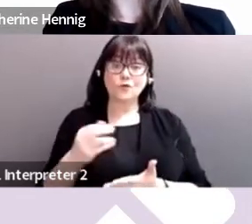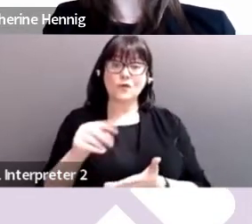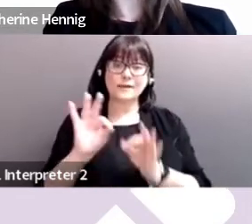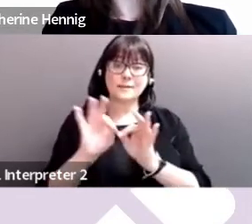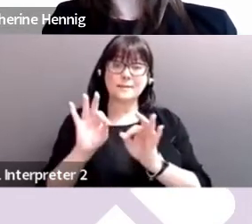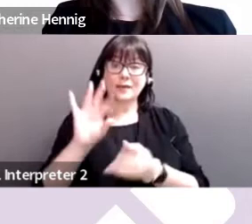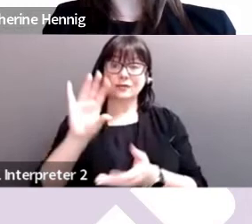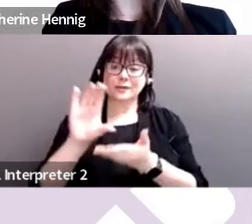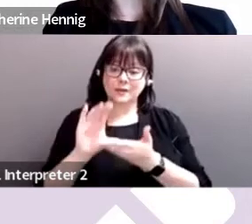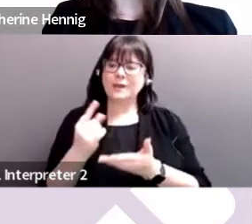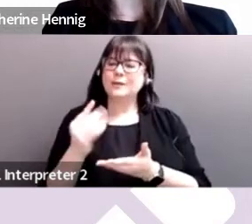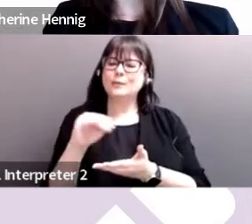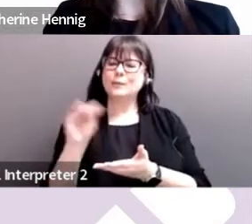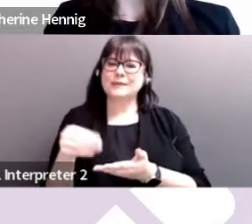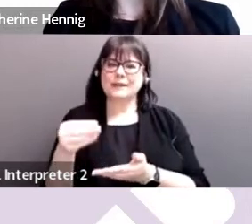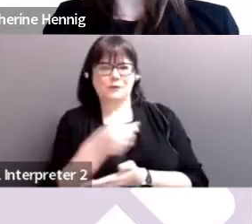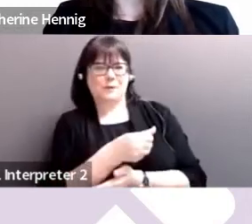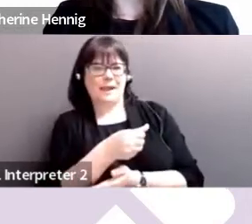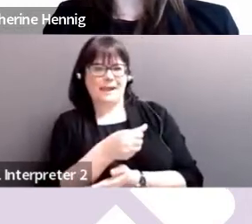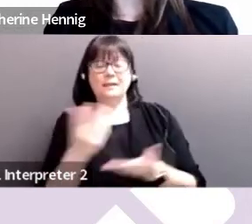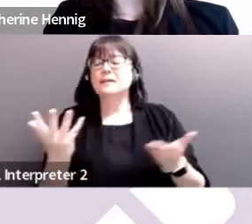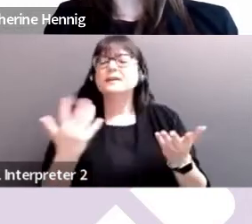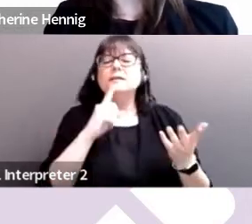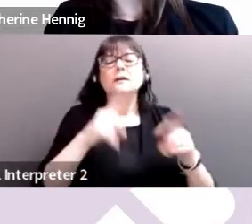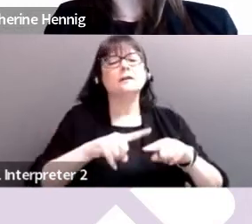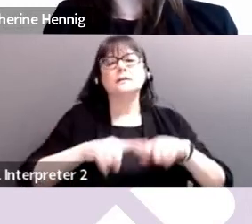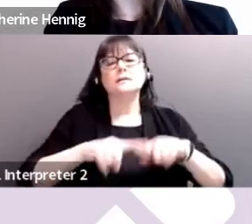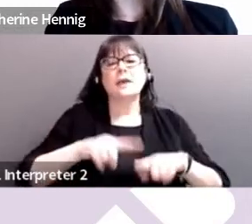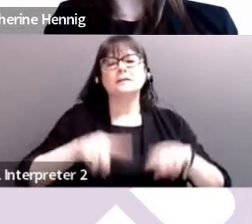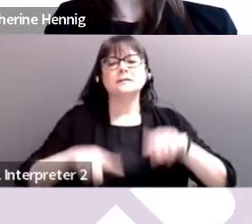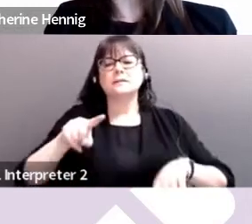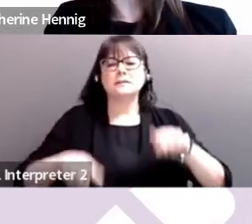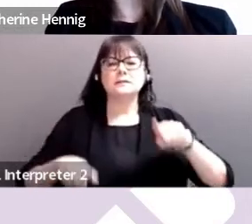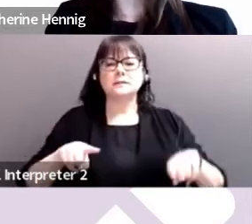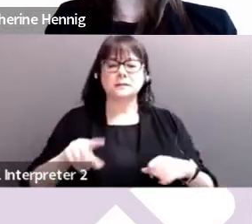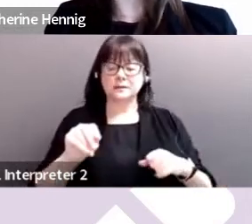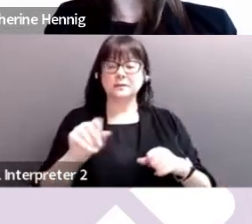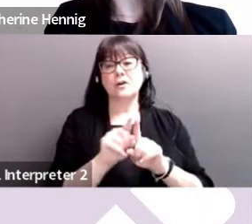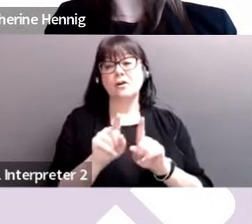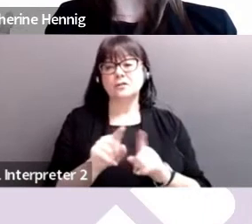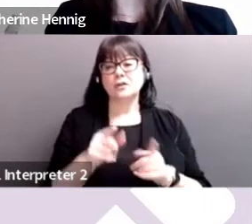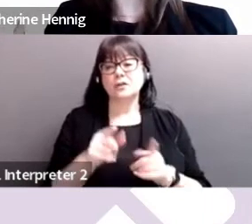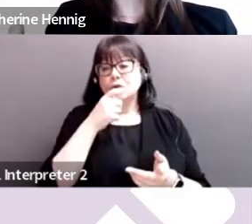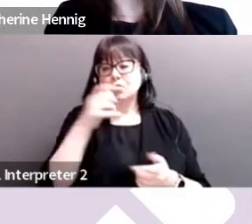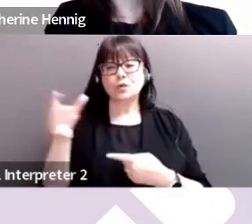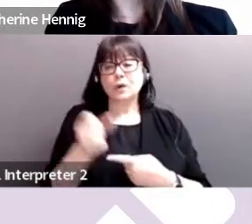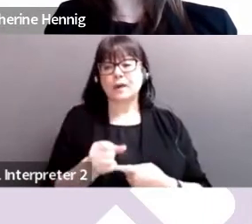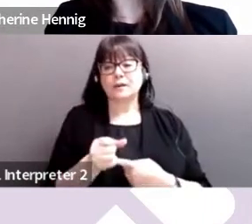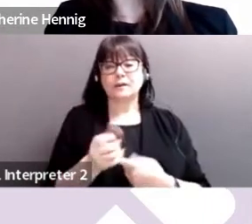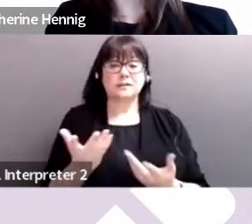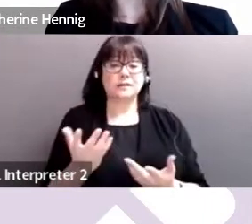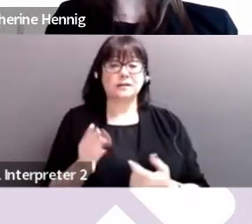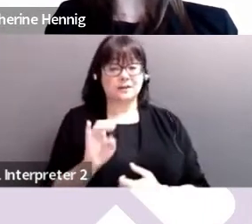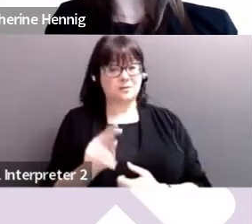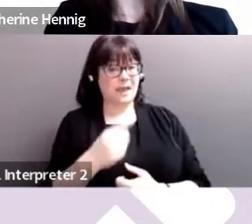awarded. And then the flat fee, it really varies depending on the grant writer that you're working for. Typically, it can range from anything, and Ben, correct